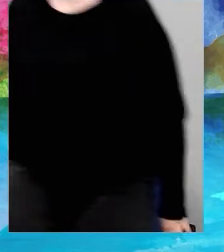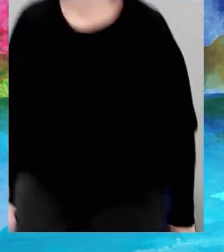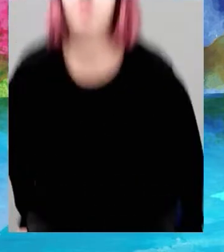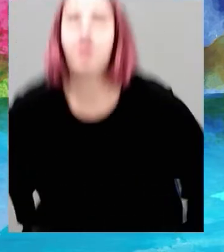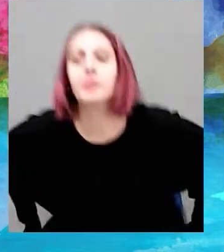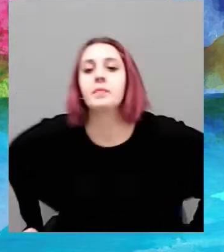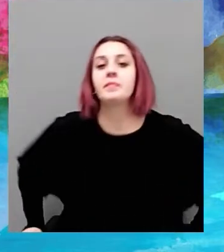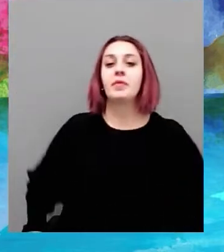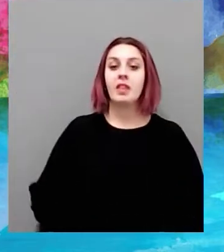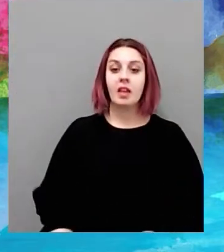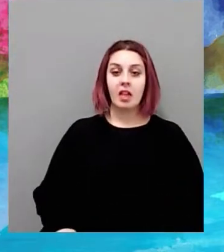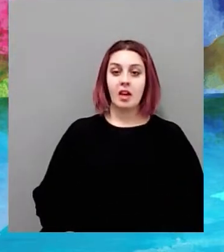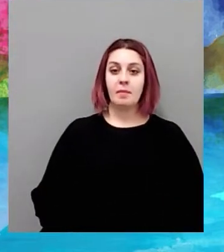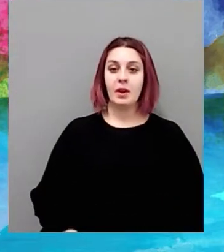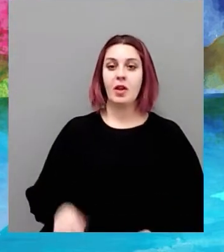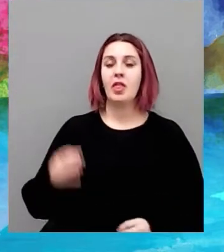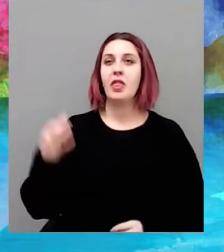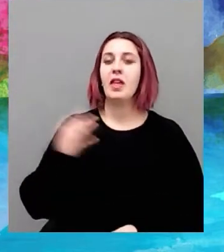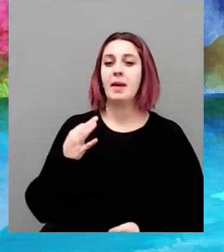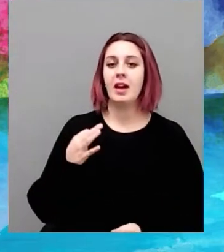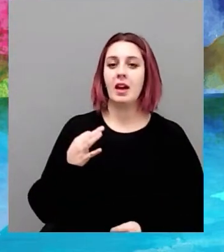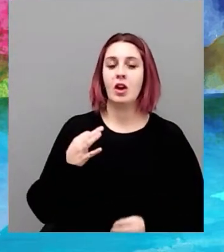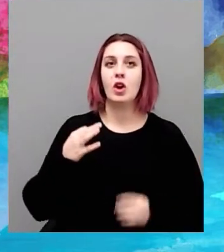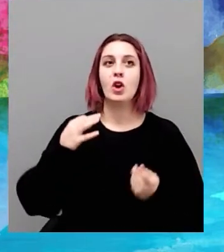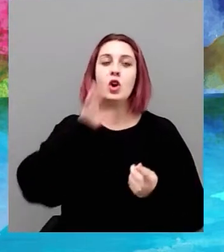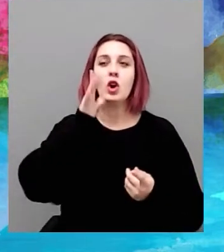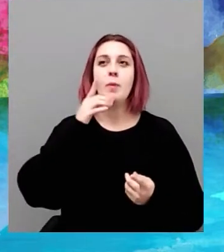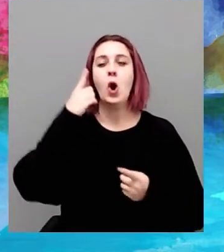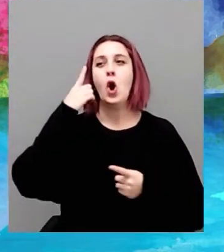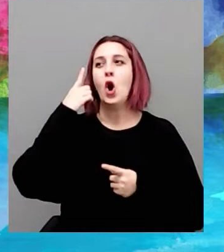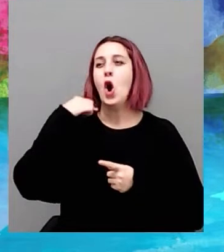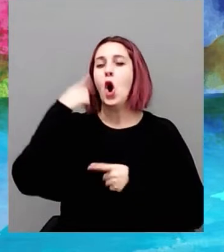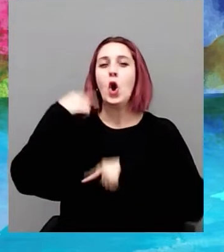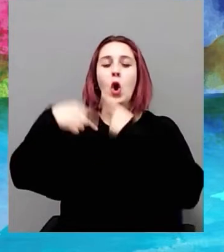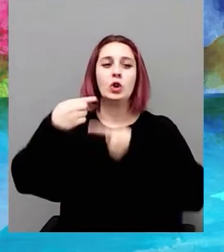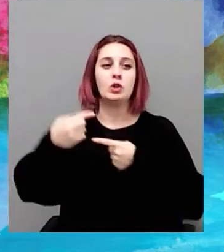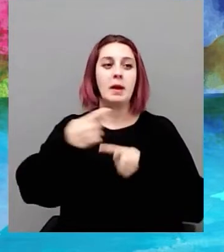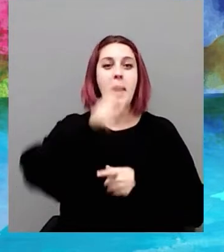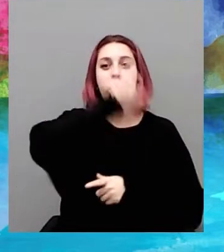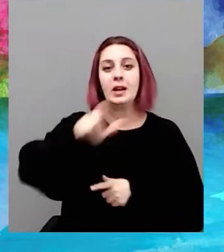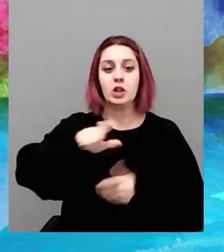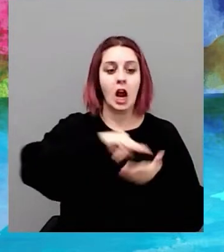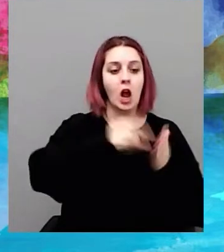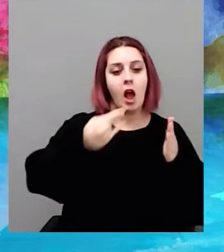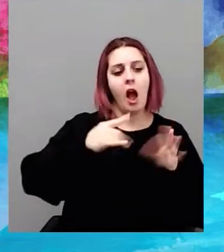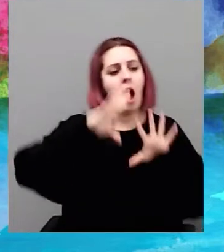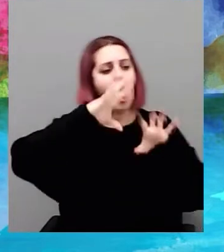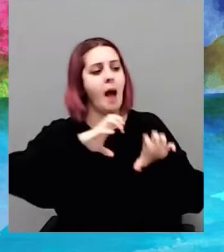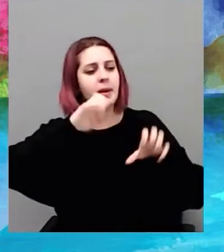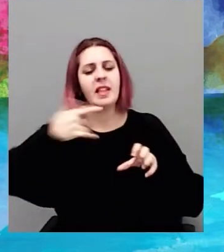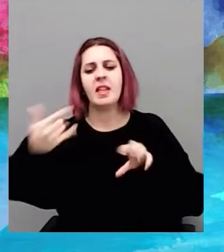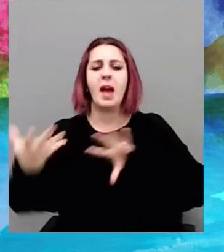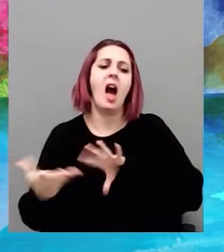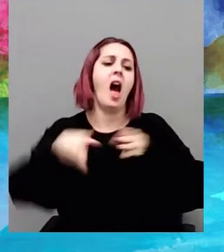really break with a recent trend that people had to learn to use technology and adapt to those different